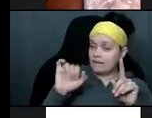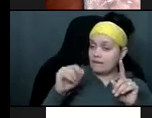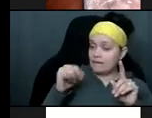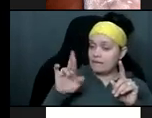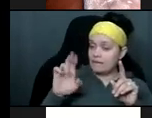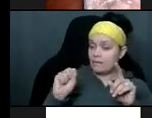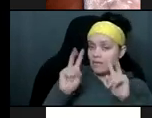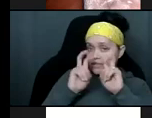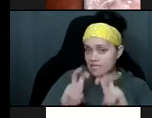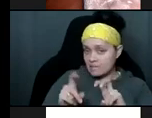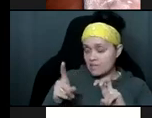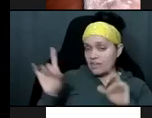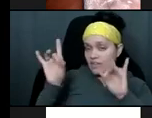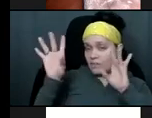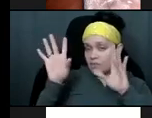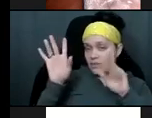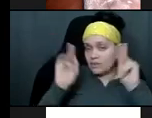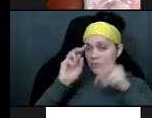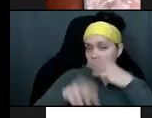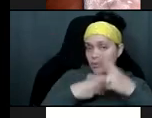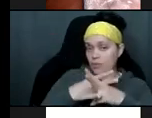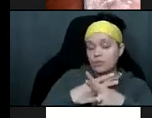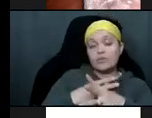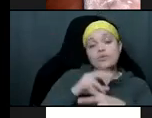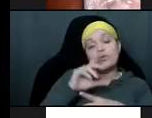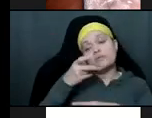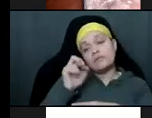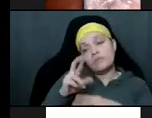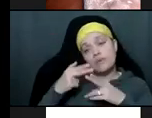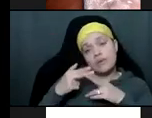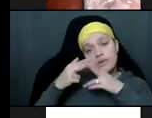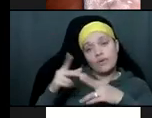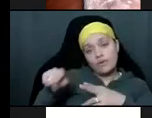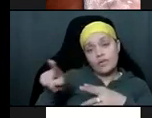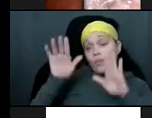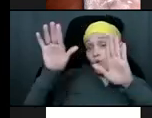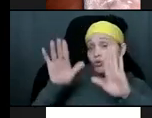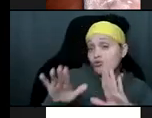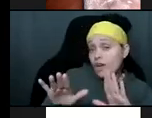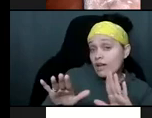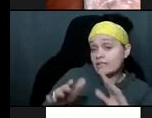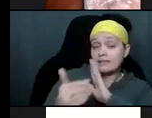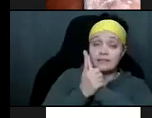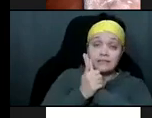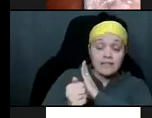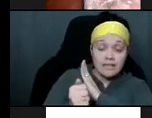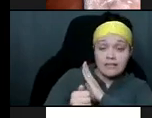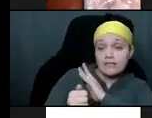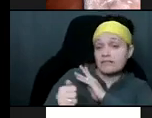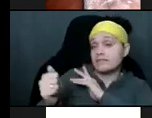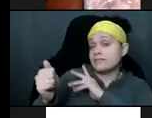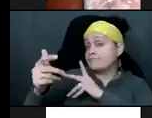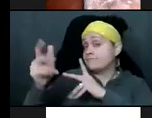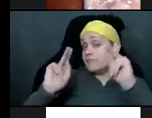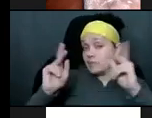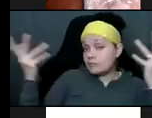they're the misogynist people in the world. What if Dampier had called them great, skilled, talented